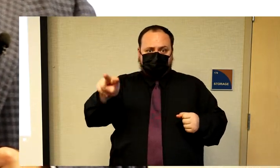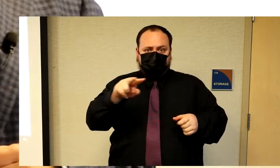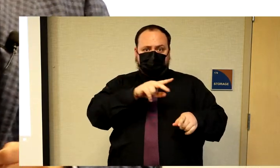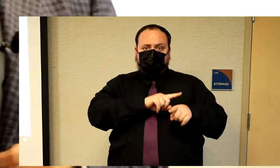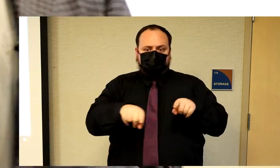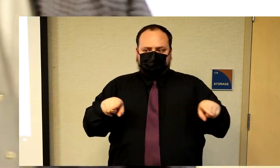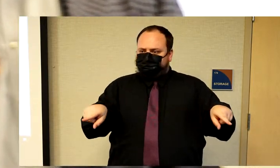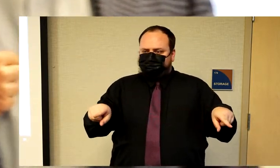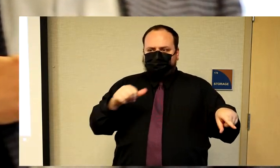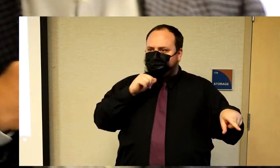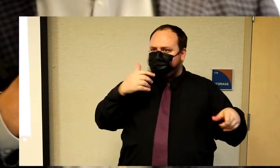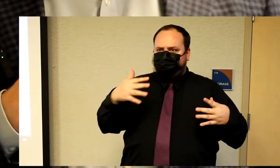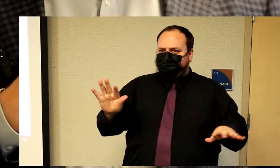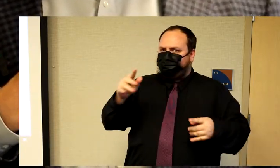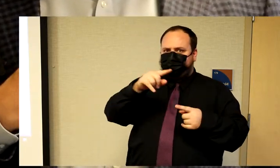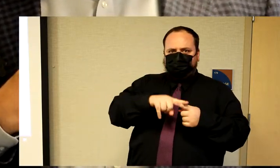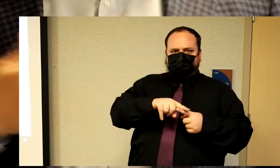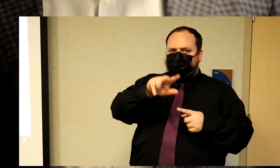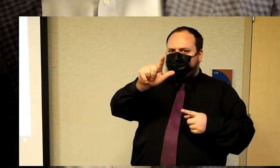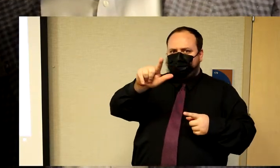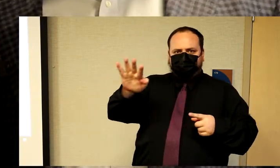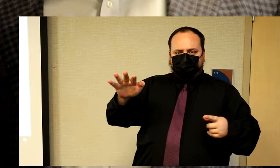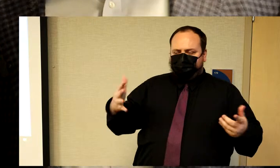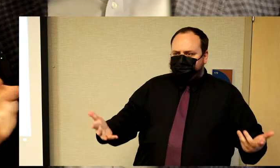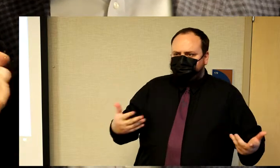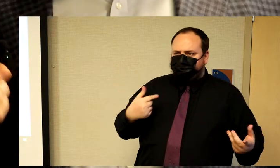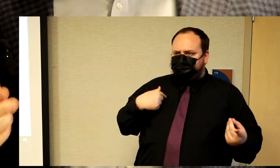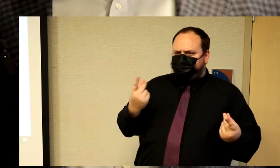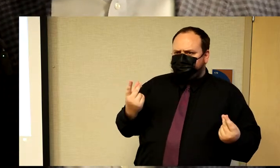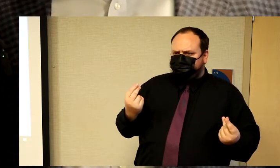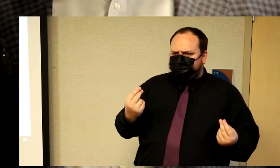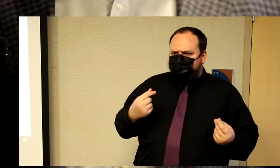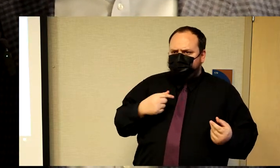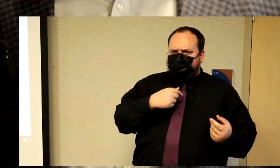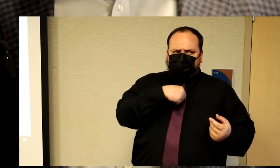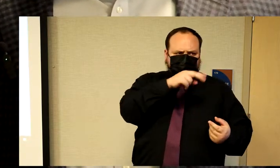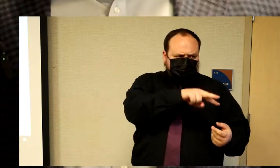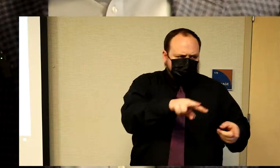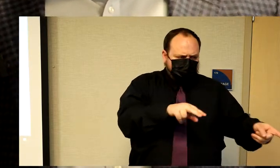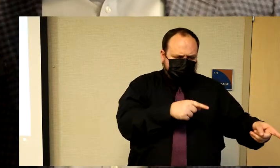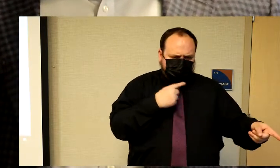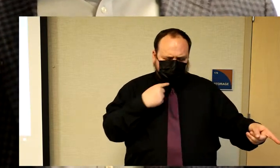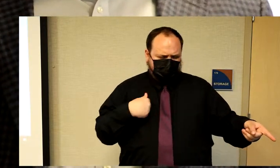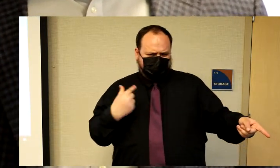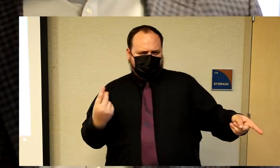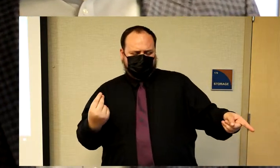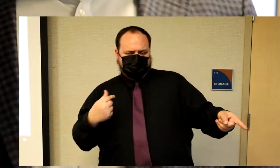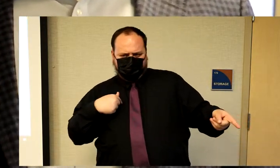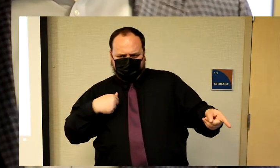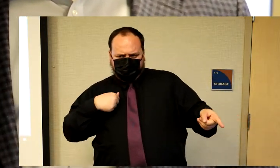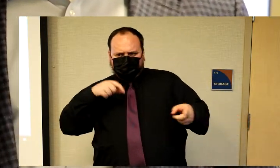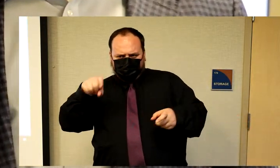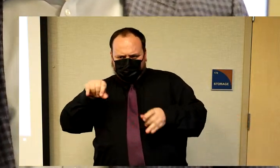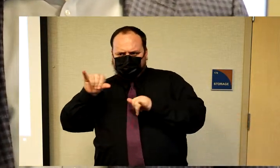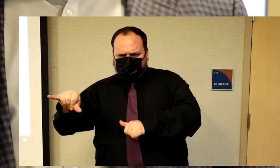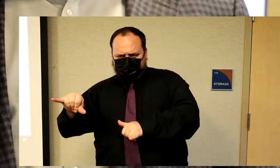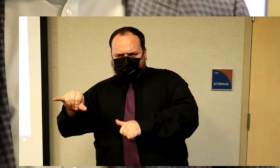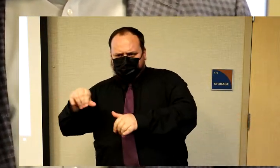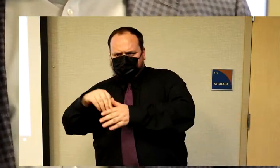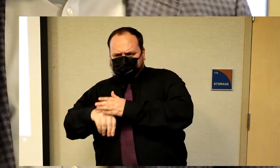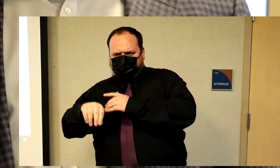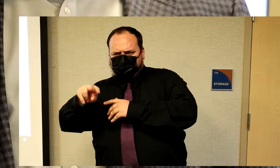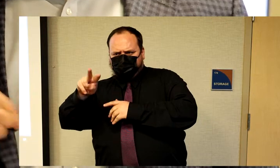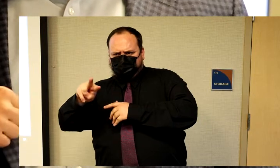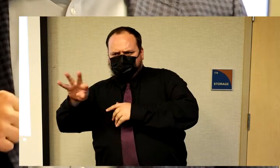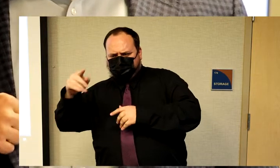2024, and I'm up in 2022. So I'd say, well, I'm going to run. Of course I'm going to run. But she says, well, then If I wait till 2024, then I won't have a seat